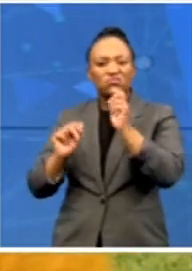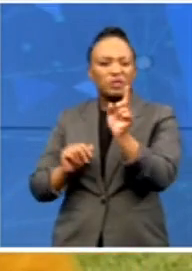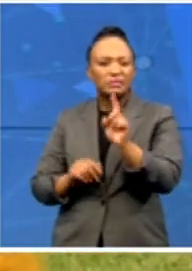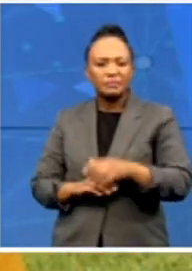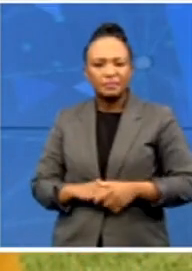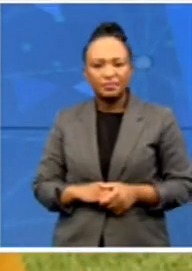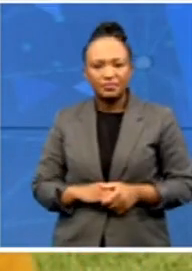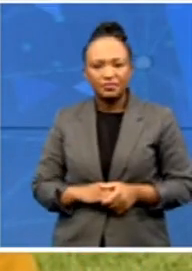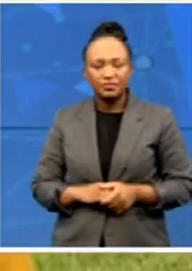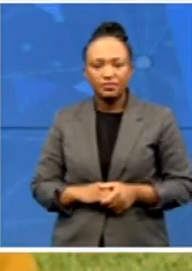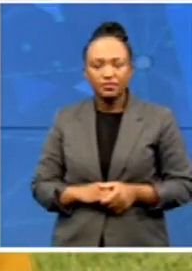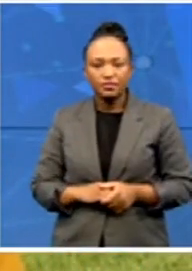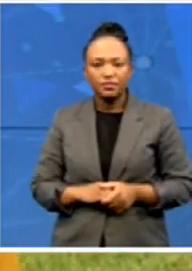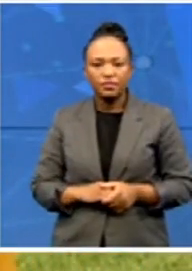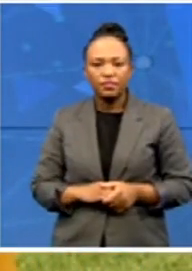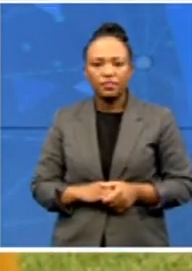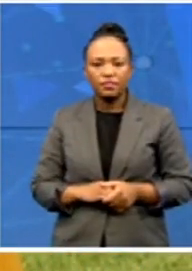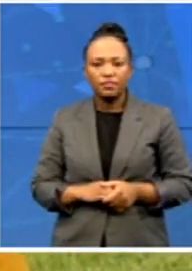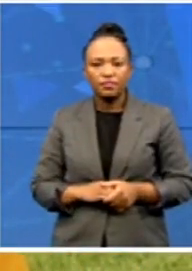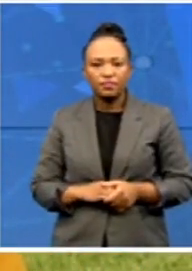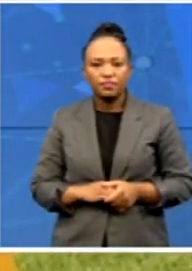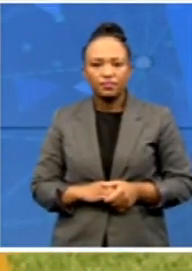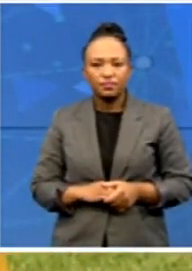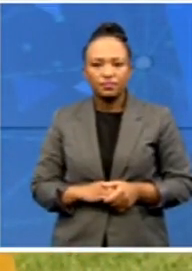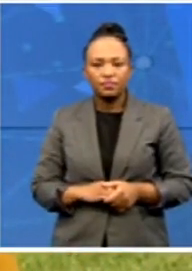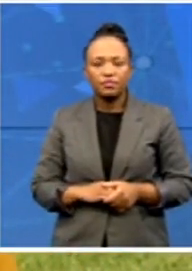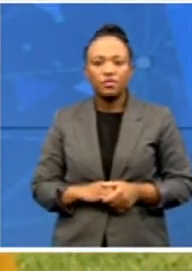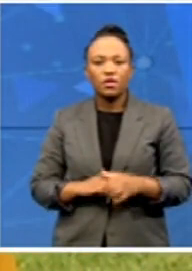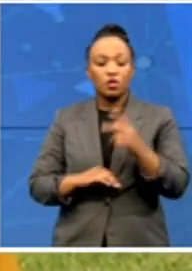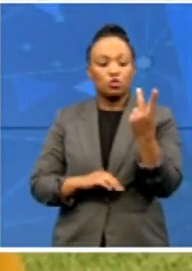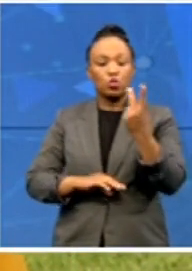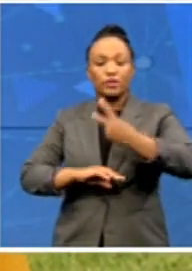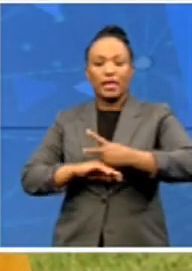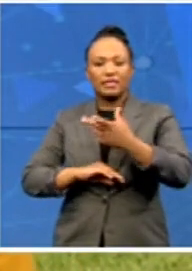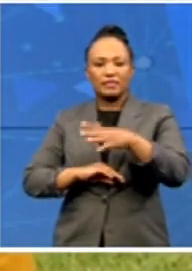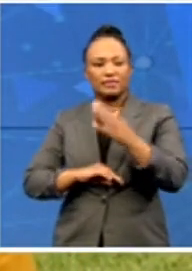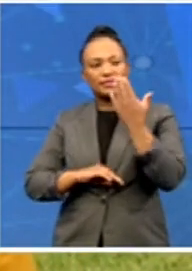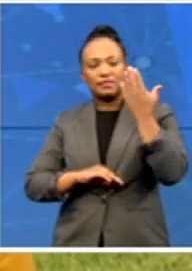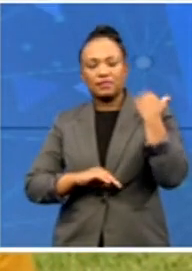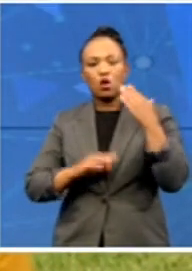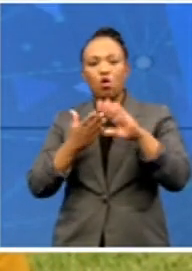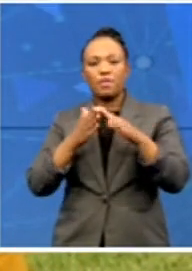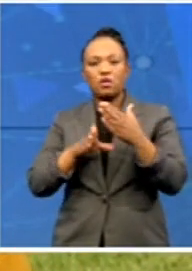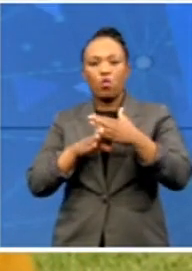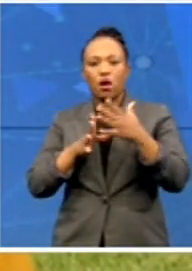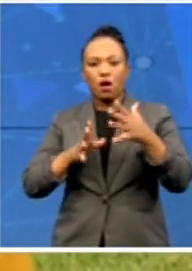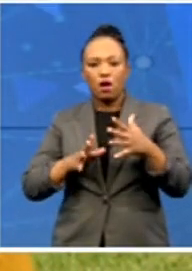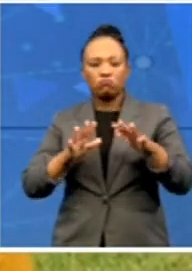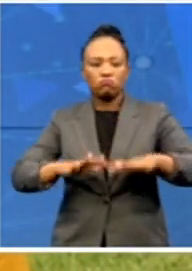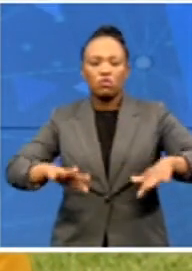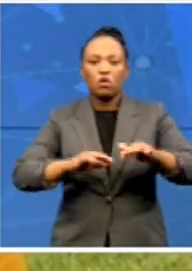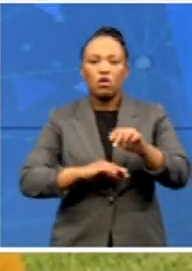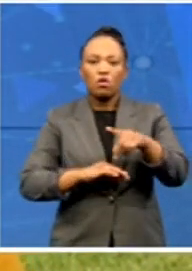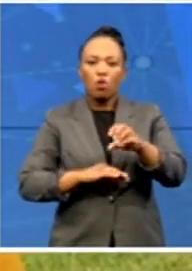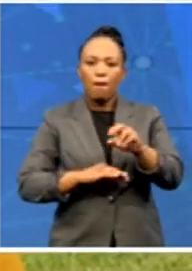Blaine, just 2 days ago, we were speaking to holiday makers in Port St. John's. One of the things they were mentioning is that they are